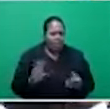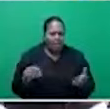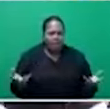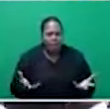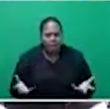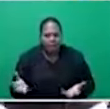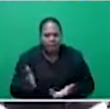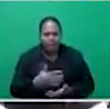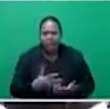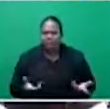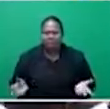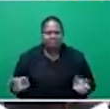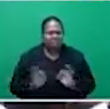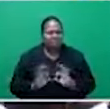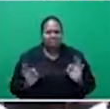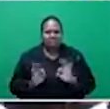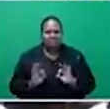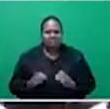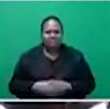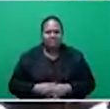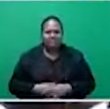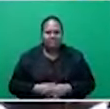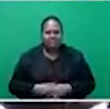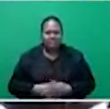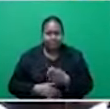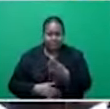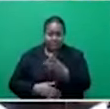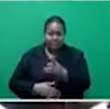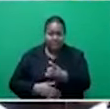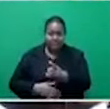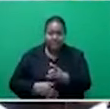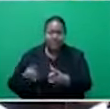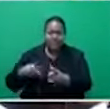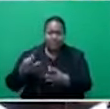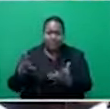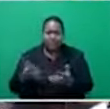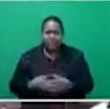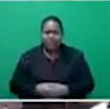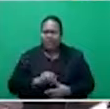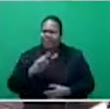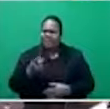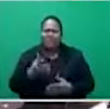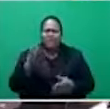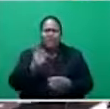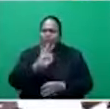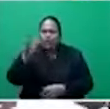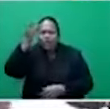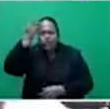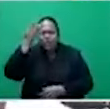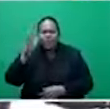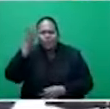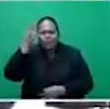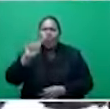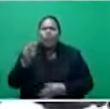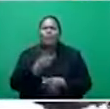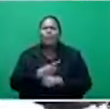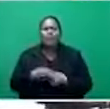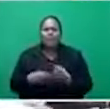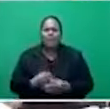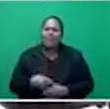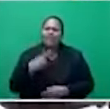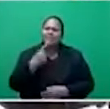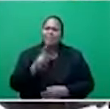crass, not sophisticated in her analysis. Completely pedestrian. $1.90 US dollars, oh, you're giving